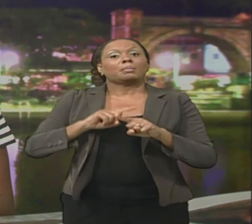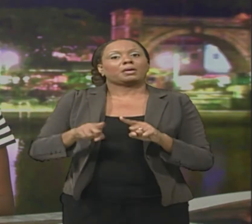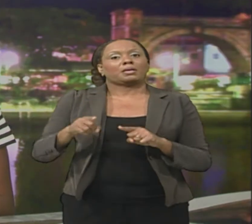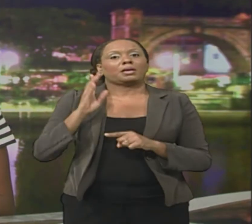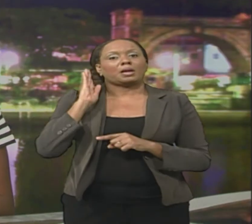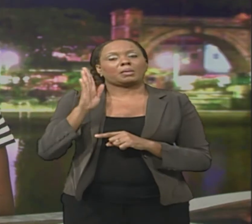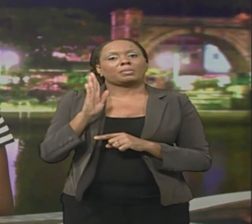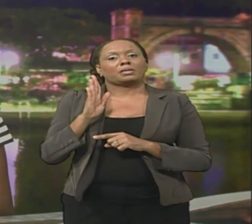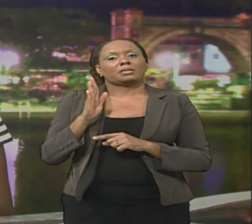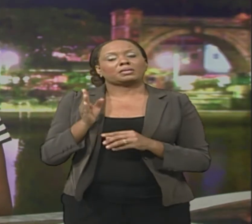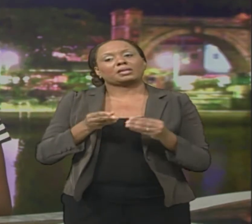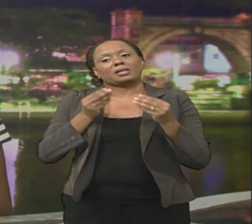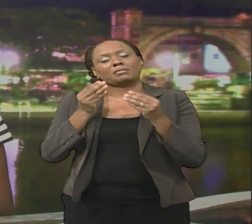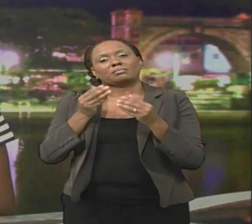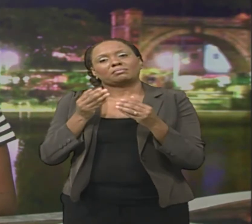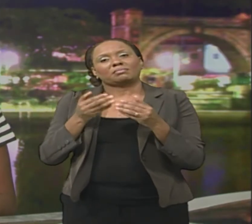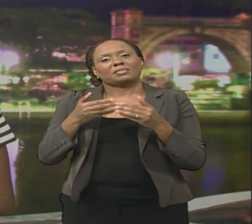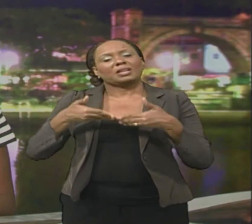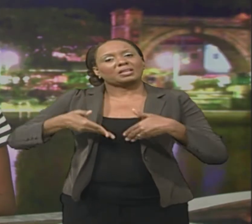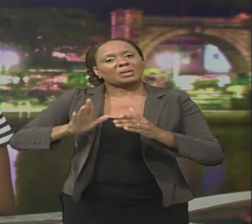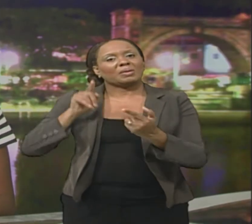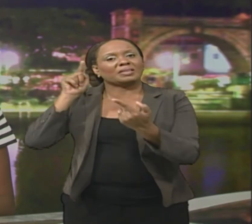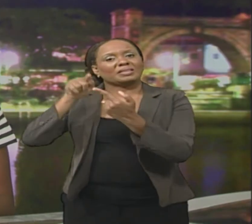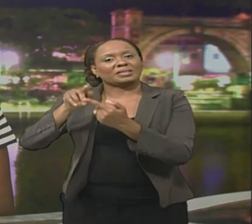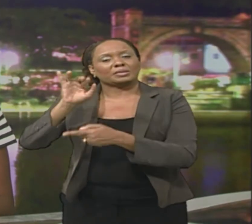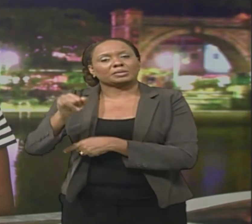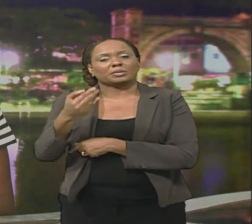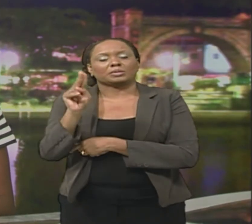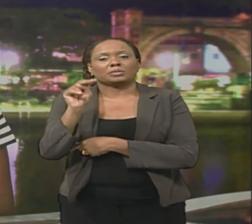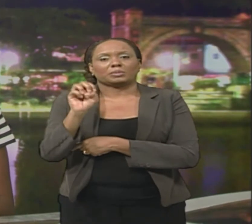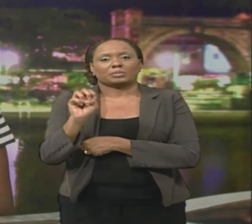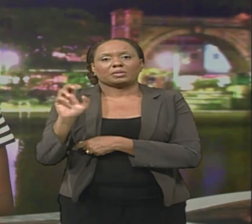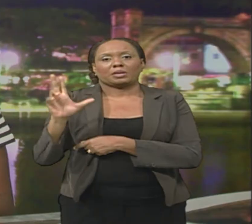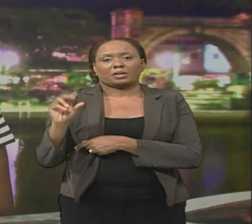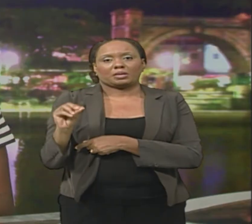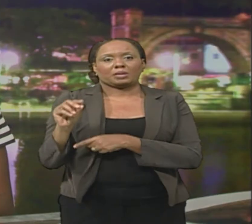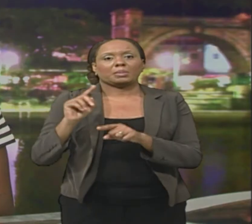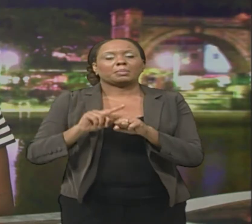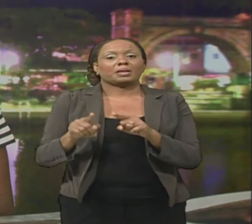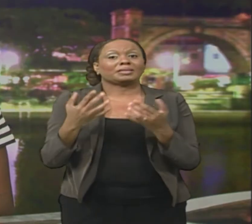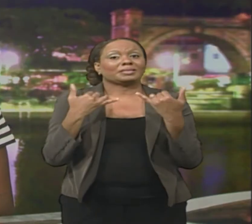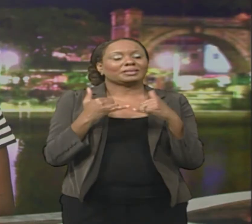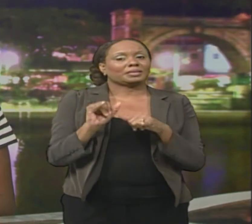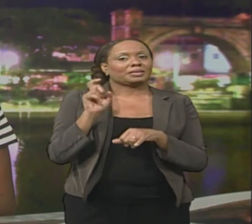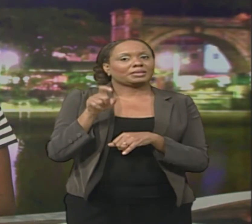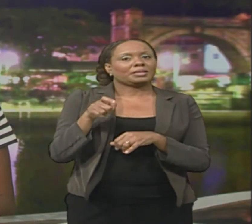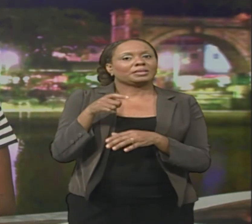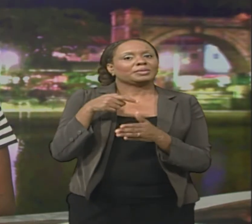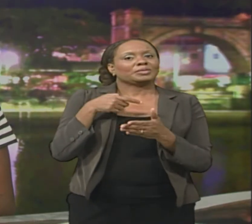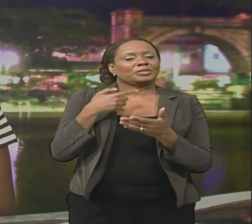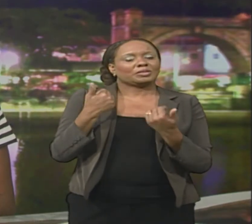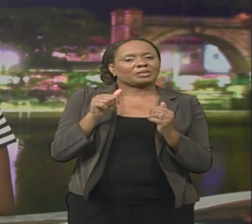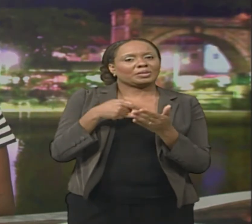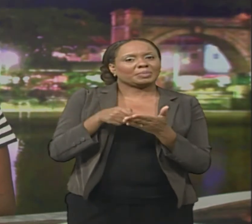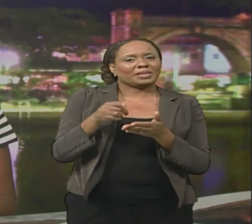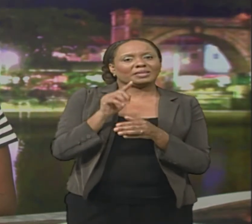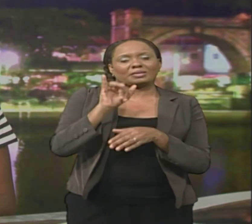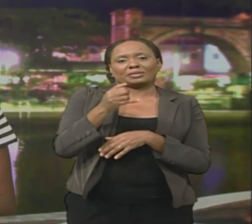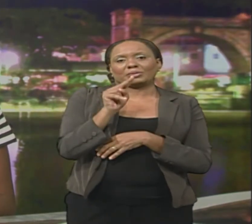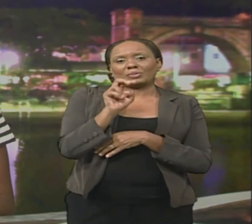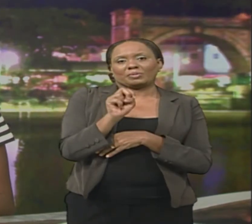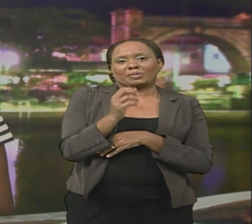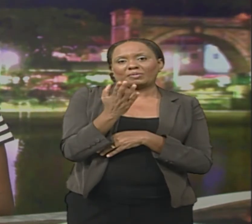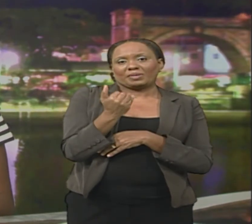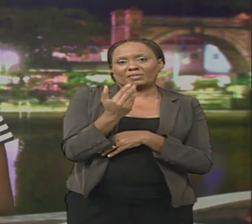until June 30th, 2018, but that payment of taxes is still due on June 15th and 21st respectively